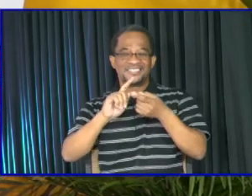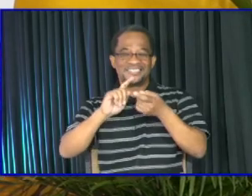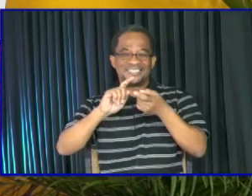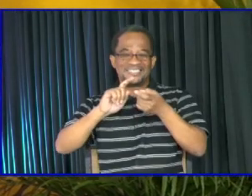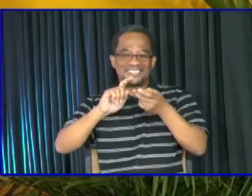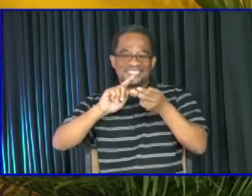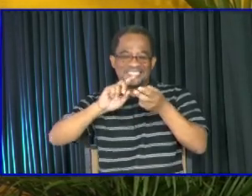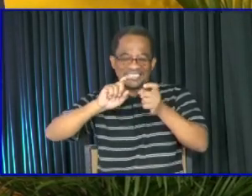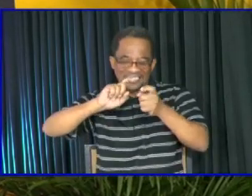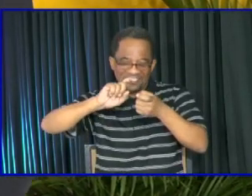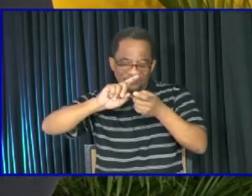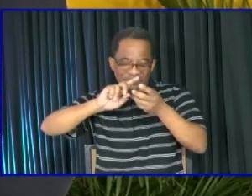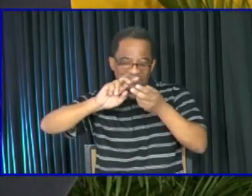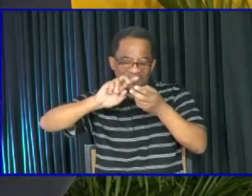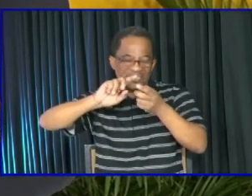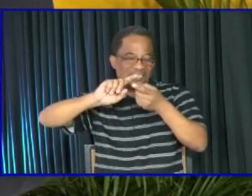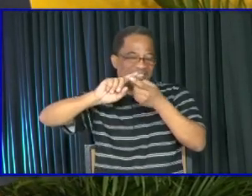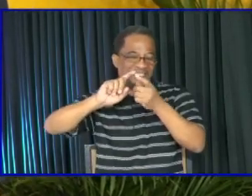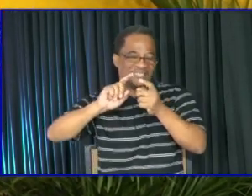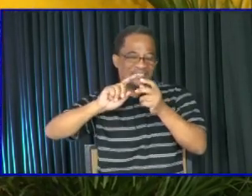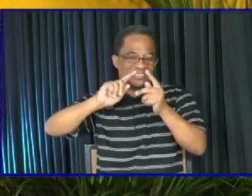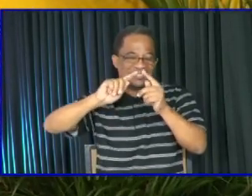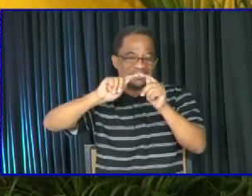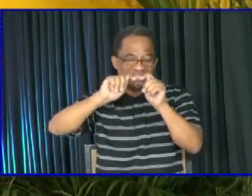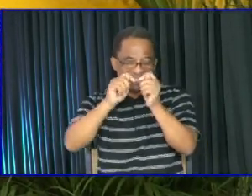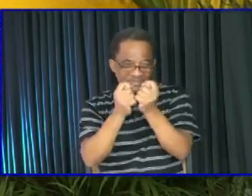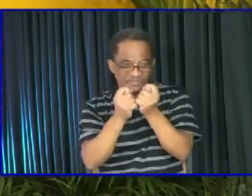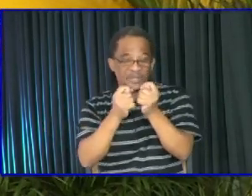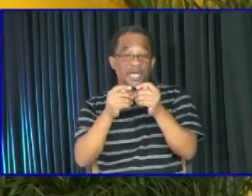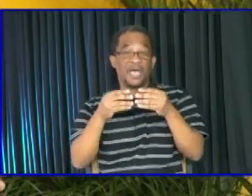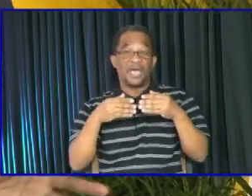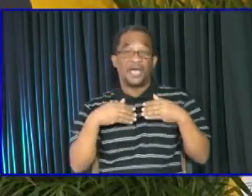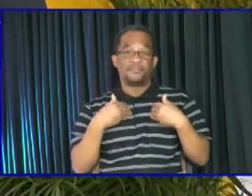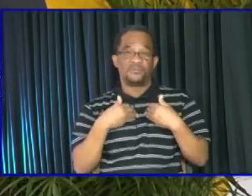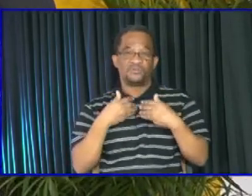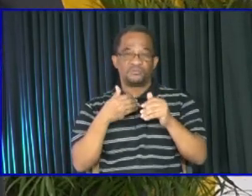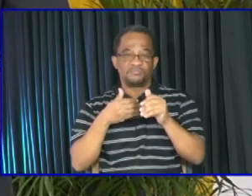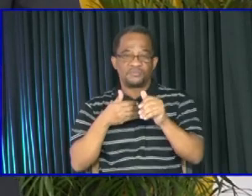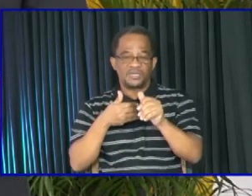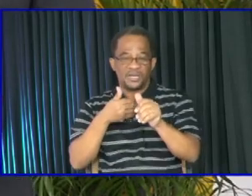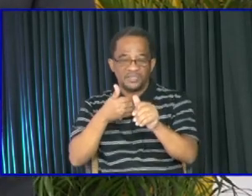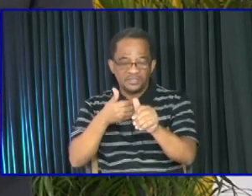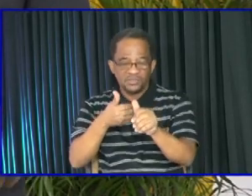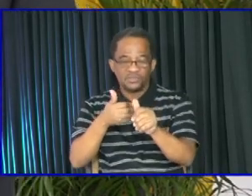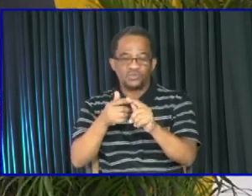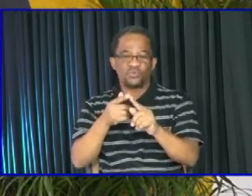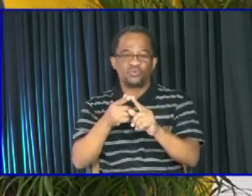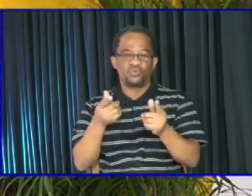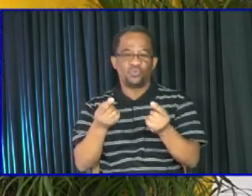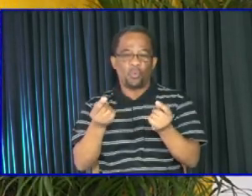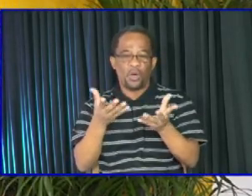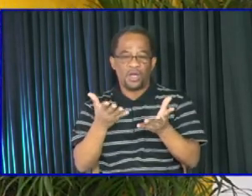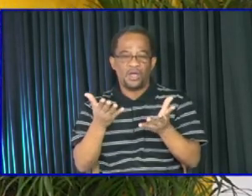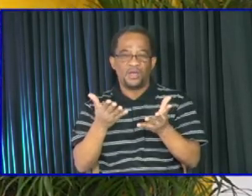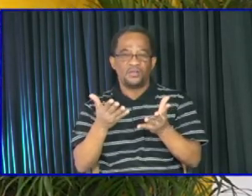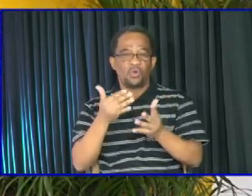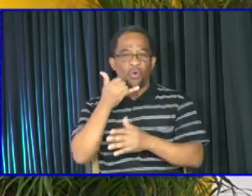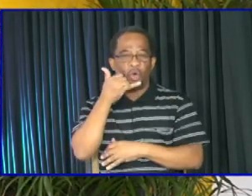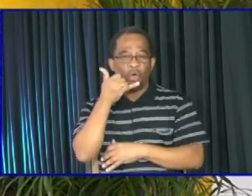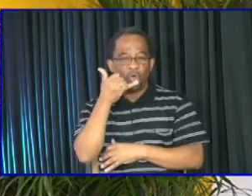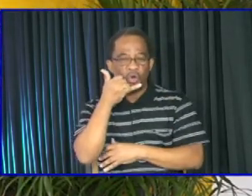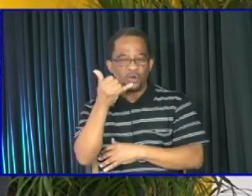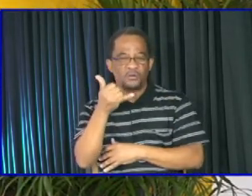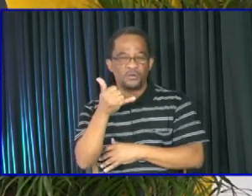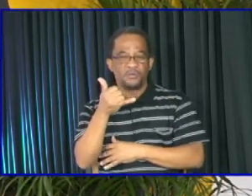Send your contact details to us, and we'll be more than happy to do a follow-up, even to provide for your baptism before